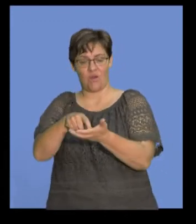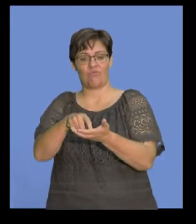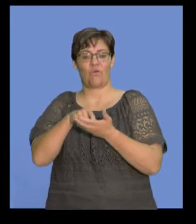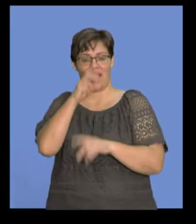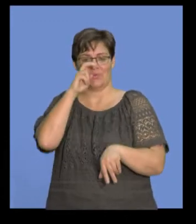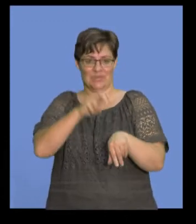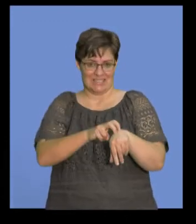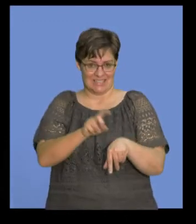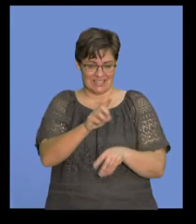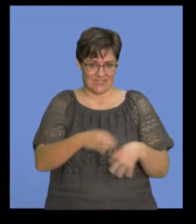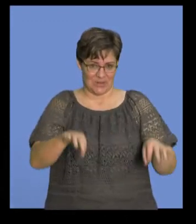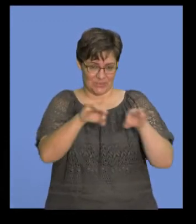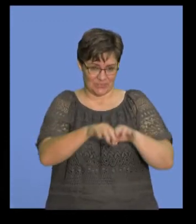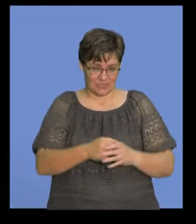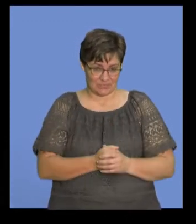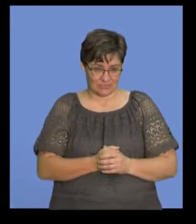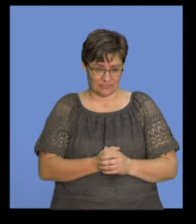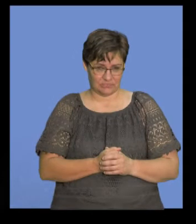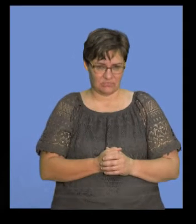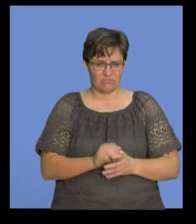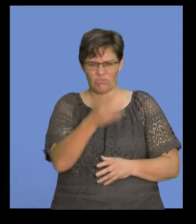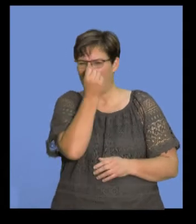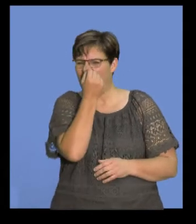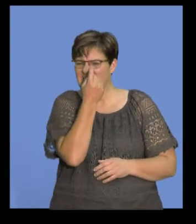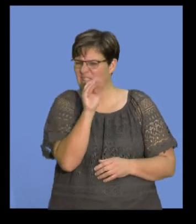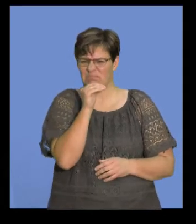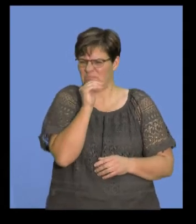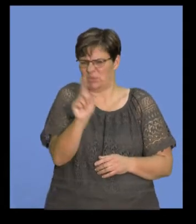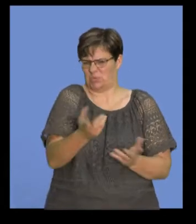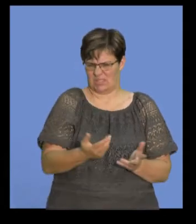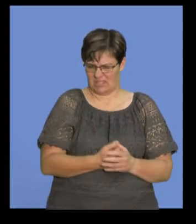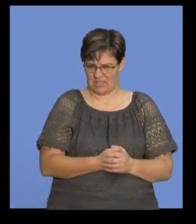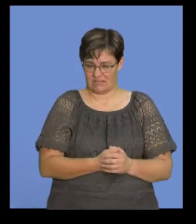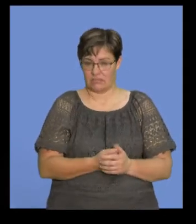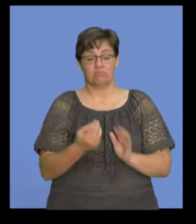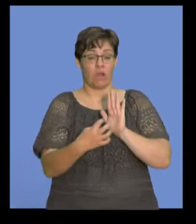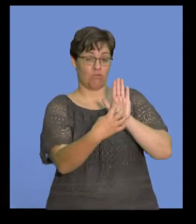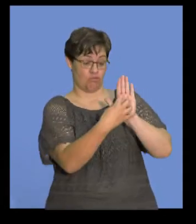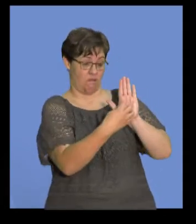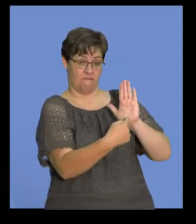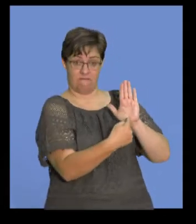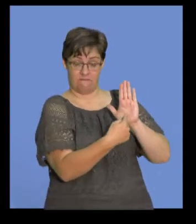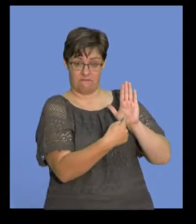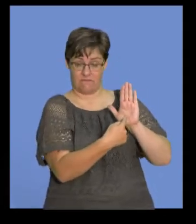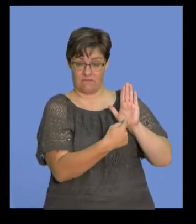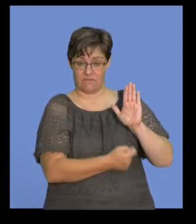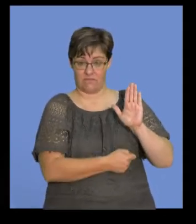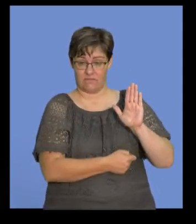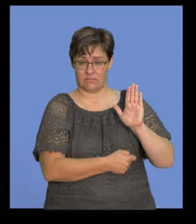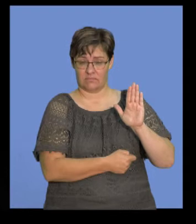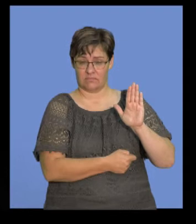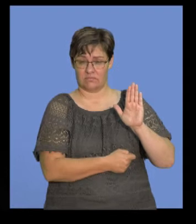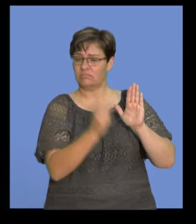the required data value. Let's try and understand how that is done. So here we've got a graph.